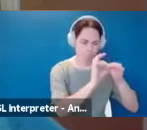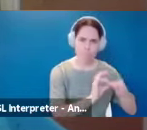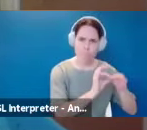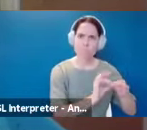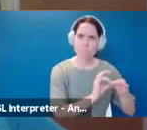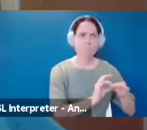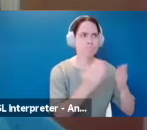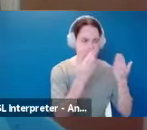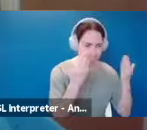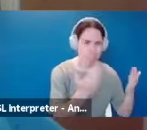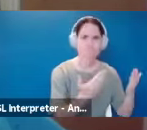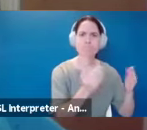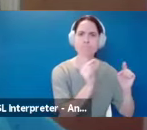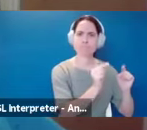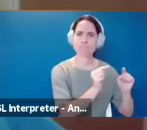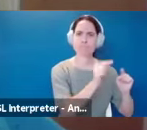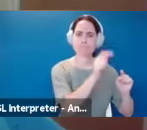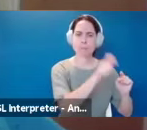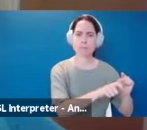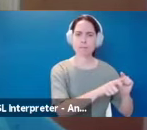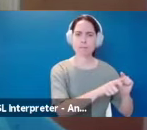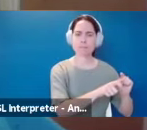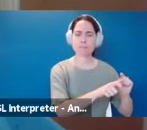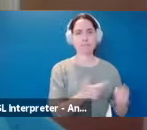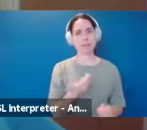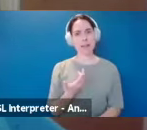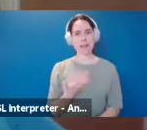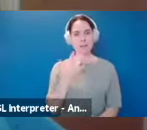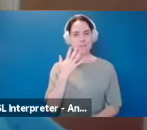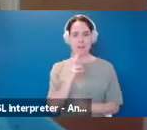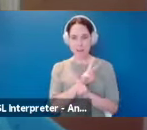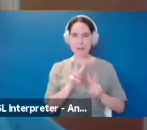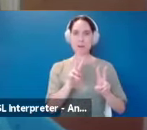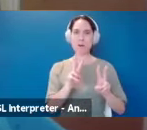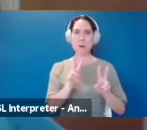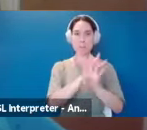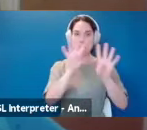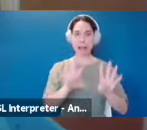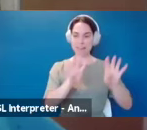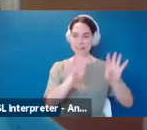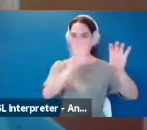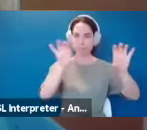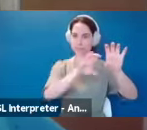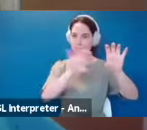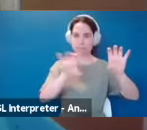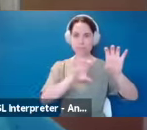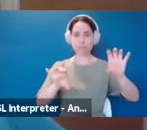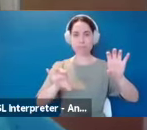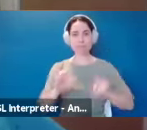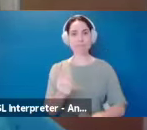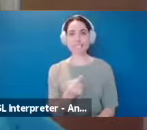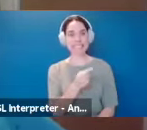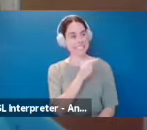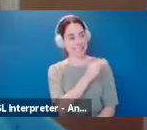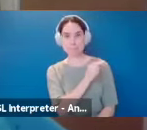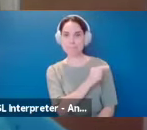I'm also just aware that when I look at this panel in front of me, it's because of him that I'm in relationship with all of you here.